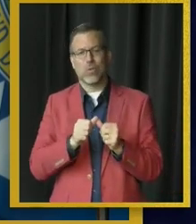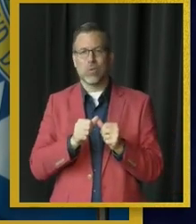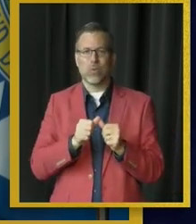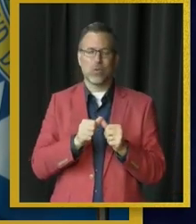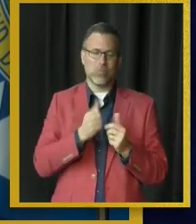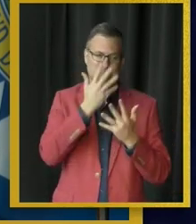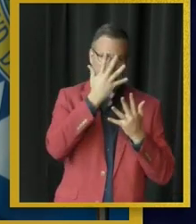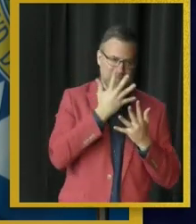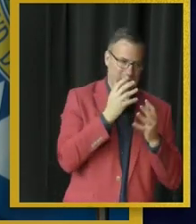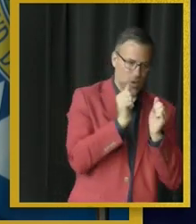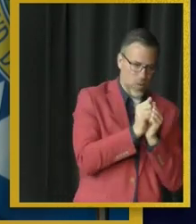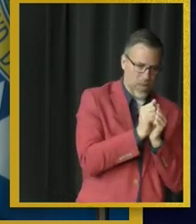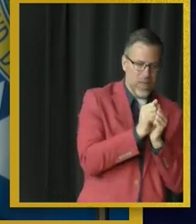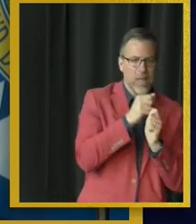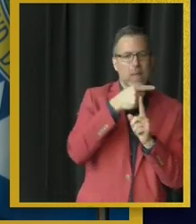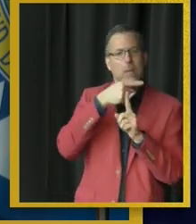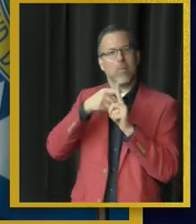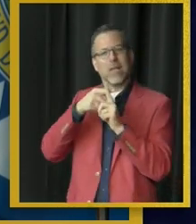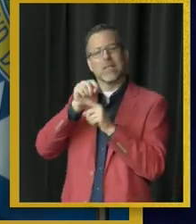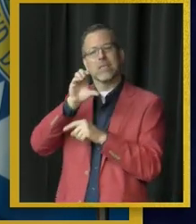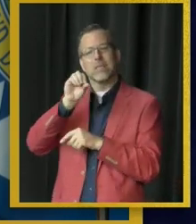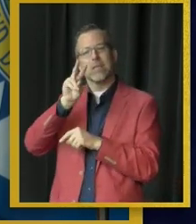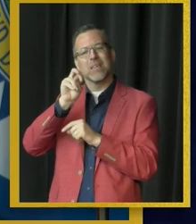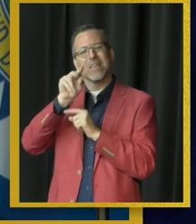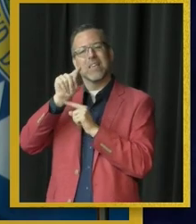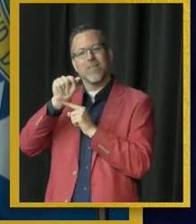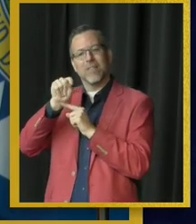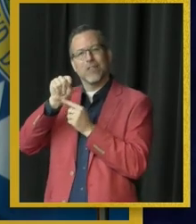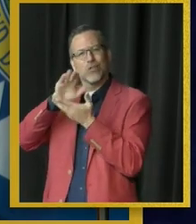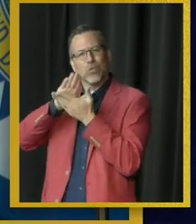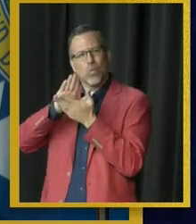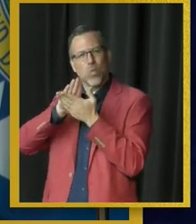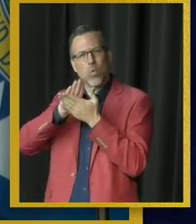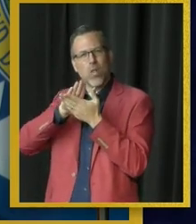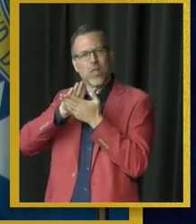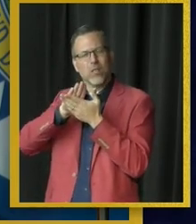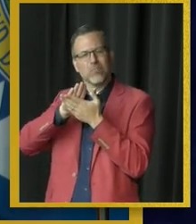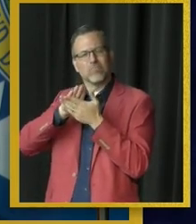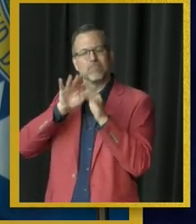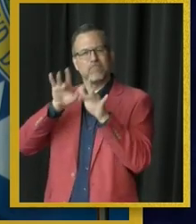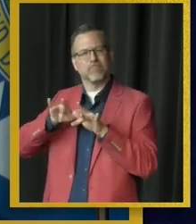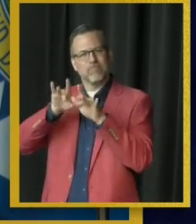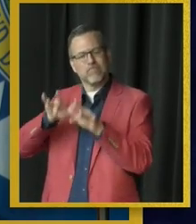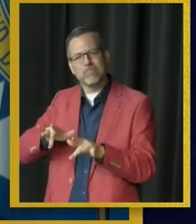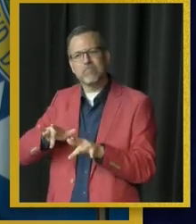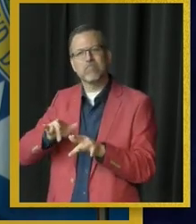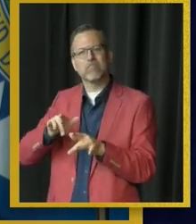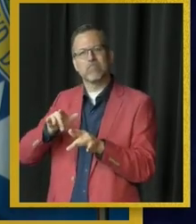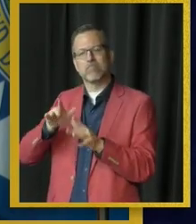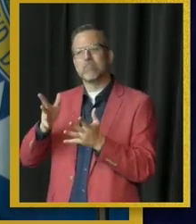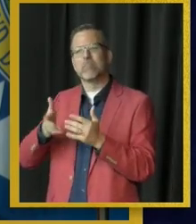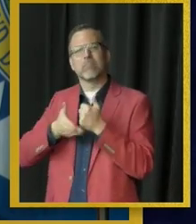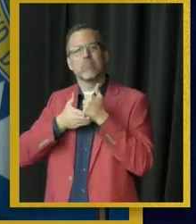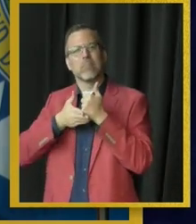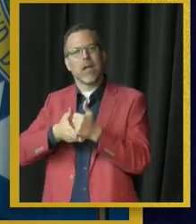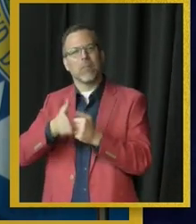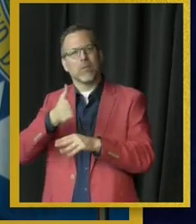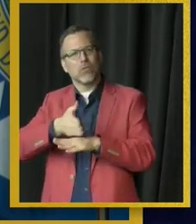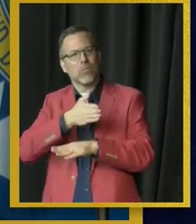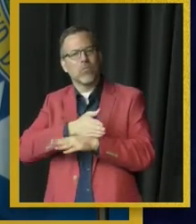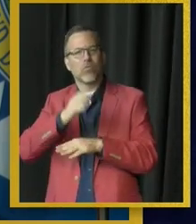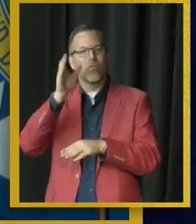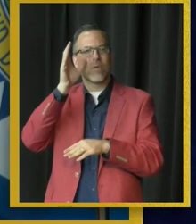as keep our covenant family lifted, let us work together to bring about the reforms, such as common sense gun